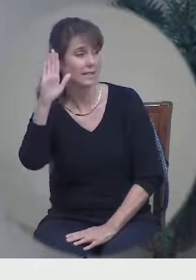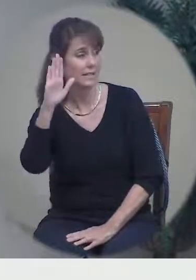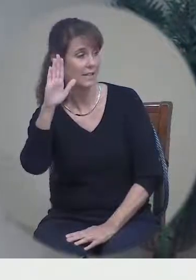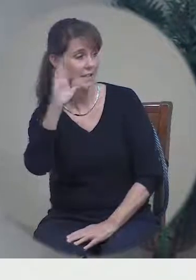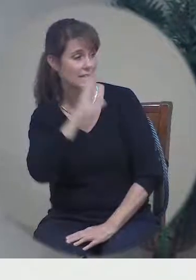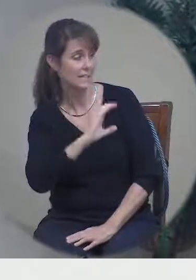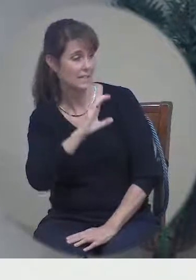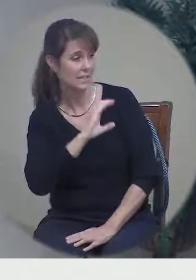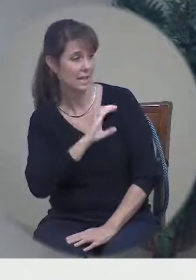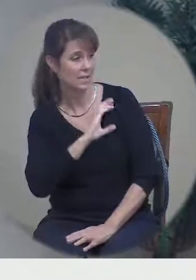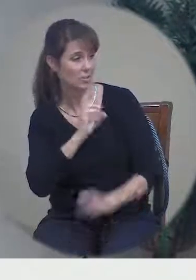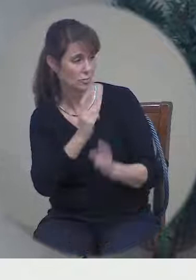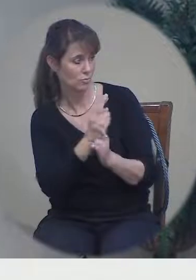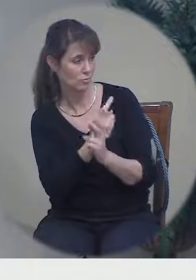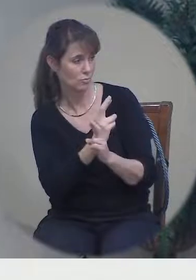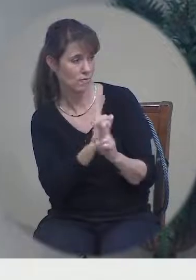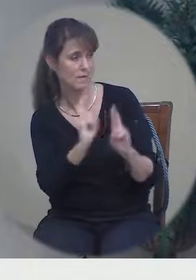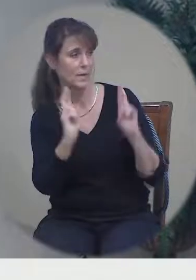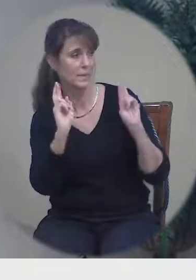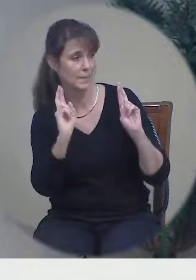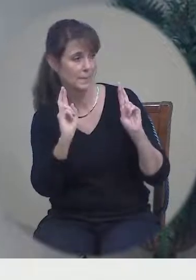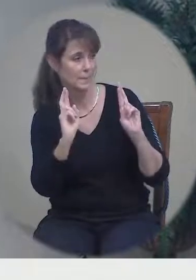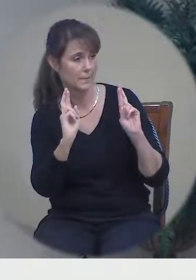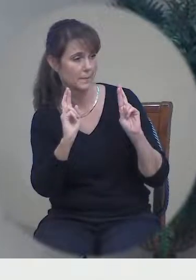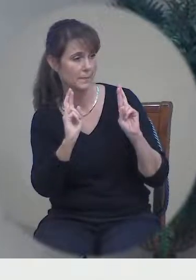And it was redemptive for Job.